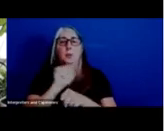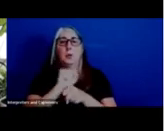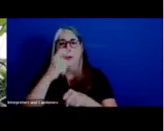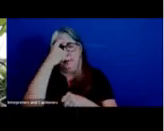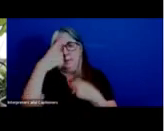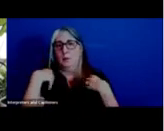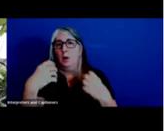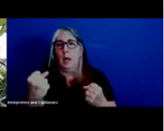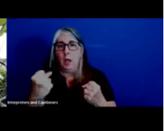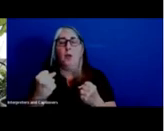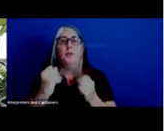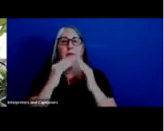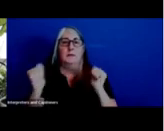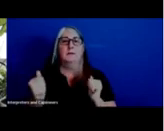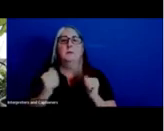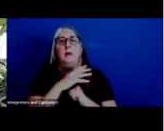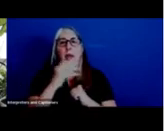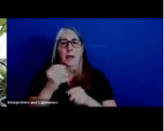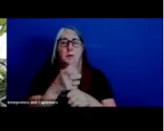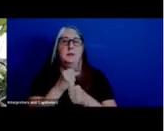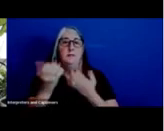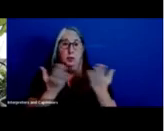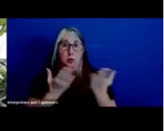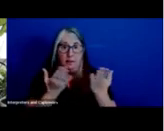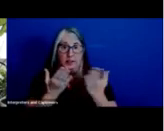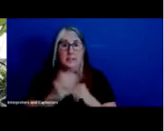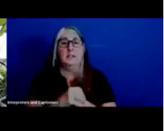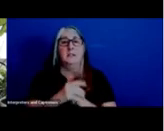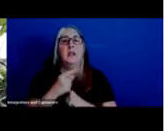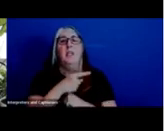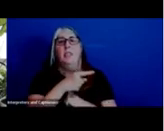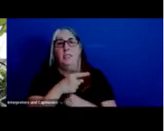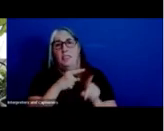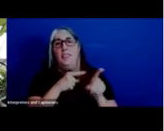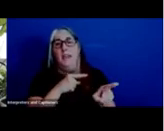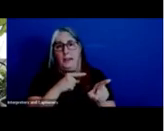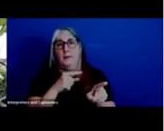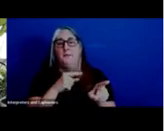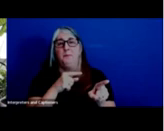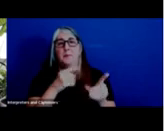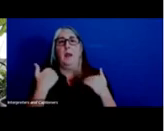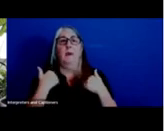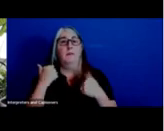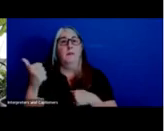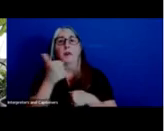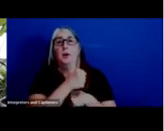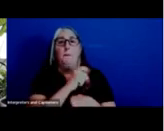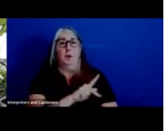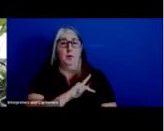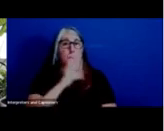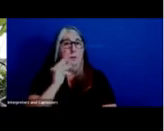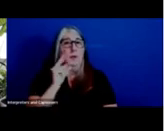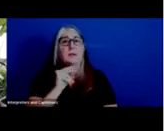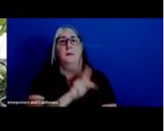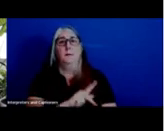different capacities and receiving services. They bring their personal experience and person-centered ethics to the